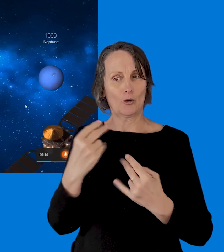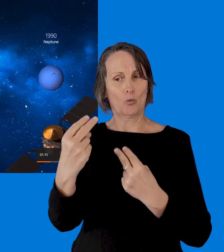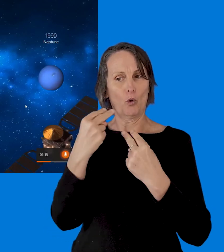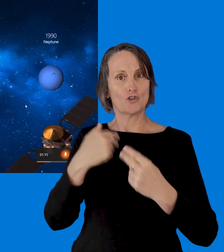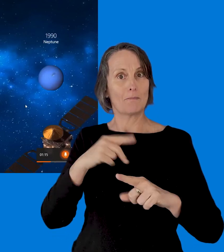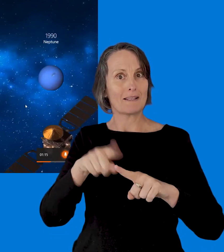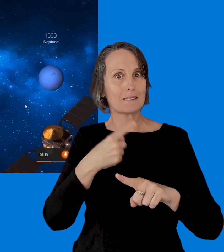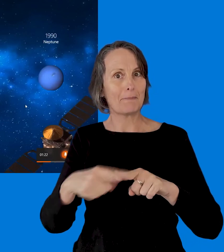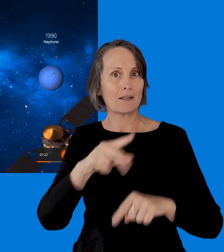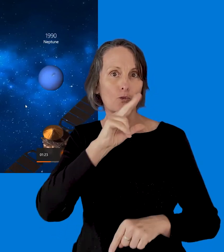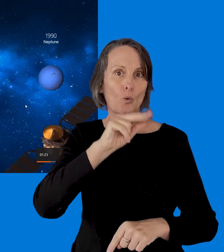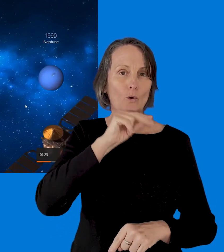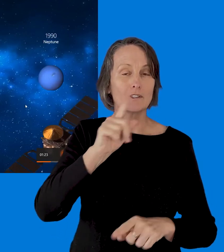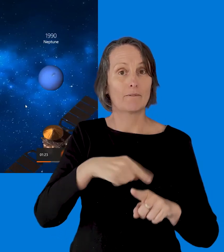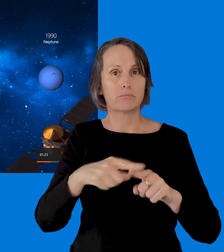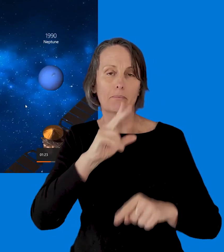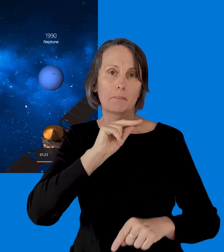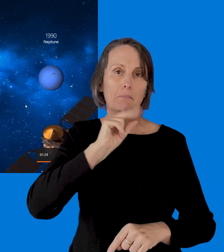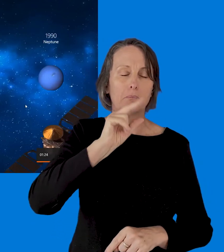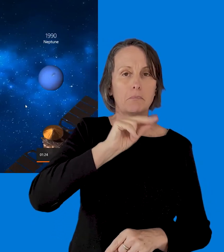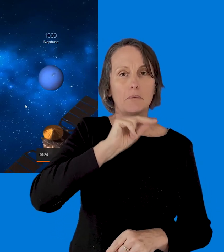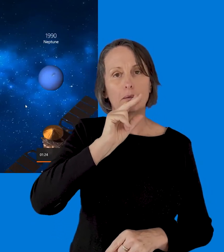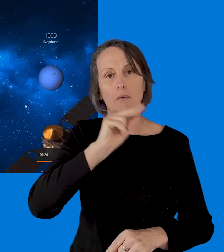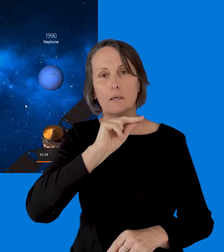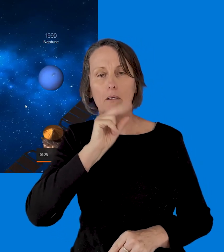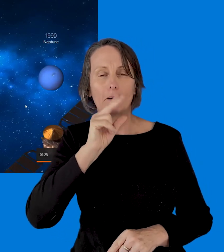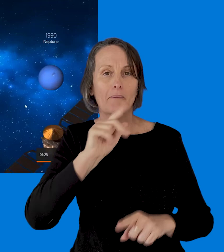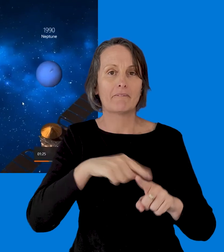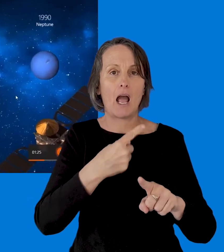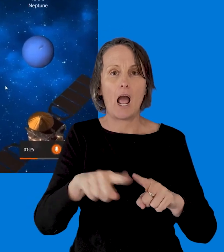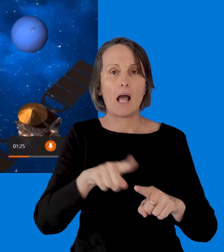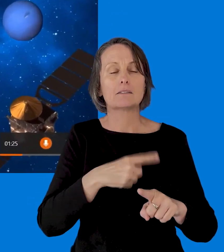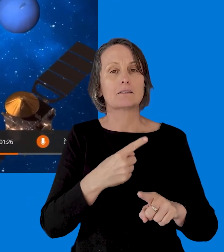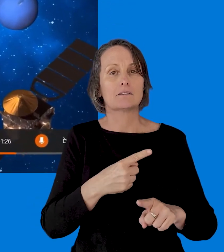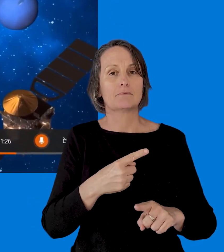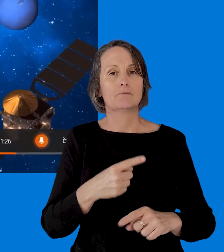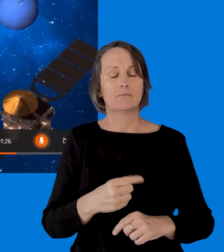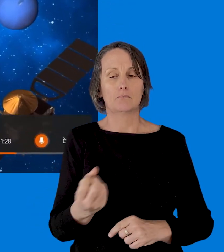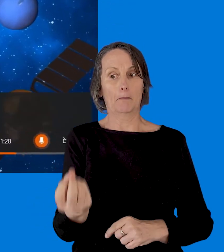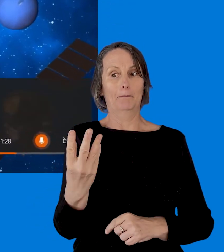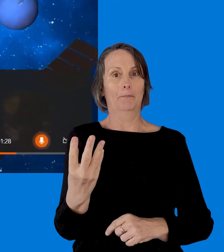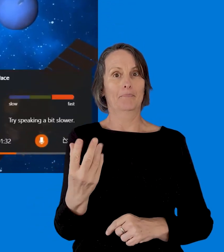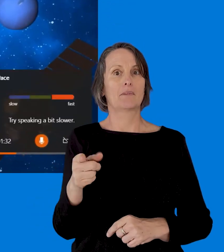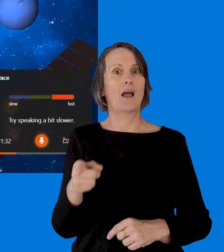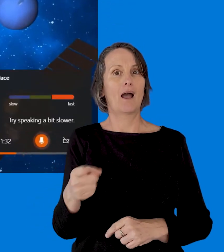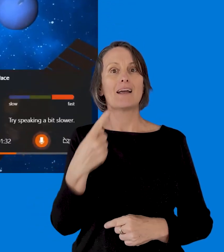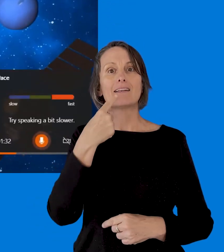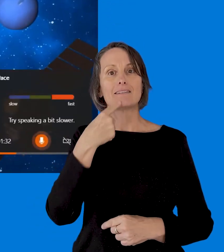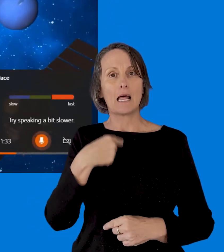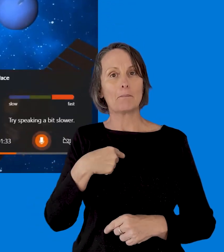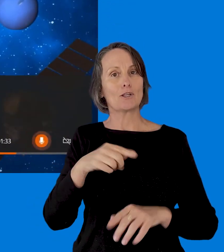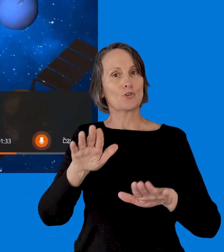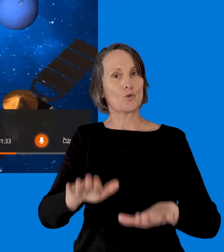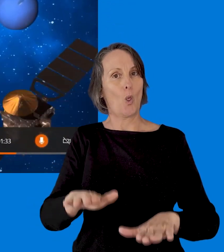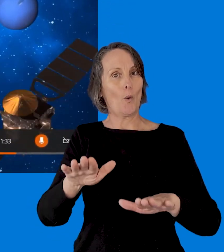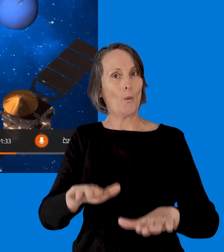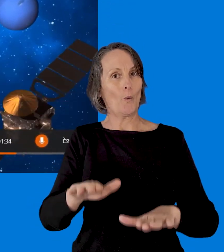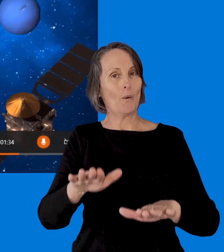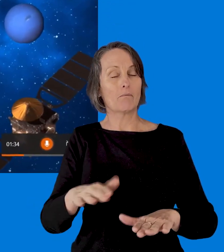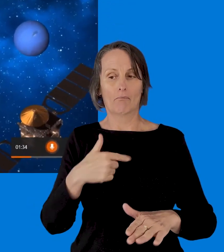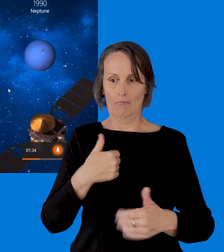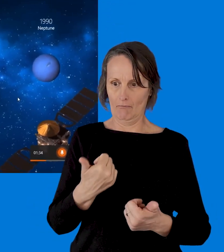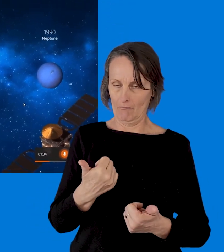at which you're talking. So I'm going to start talking really fast. We have 5 planets on the screen. It's Mars, Jupiter, Saturn, Uranus, and Neptune. Try speaking a bit